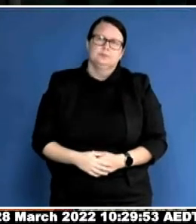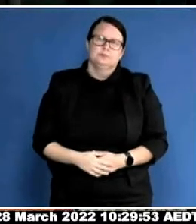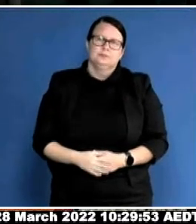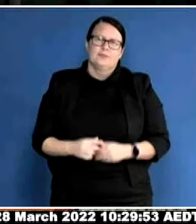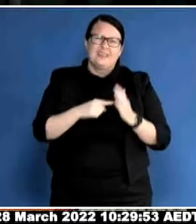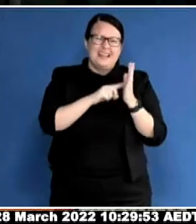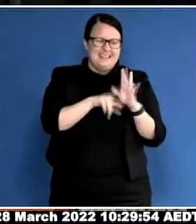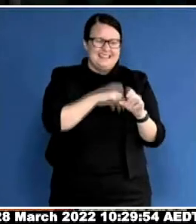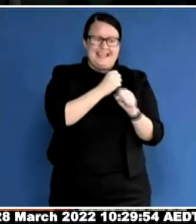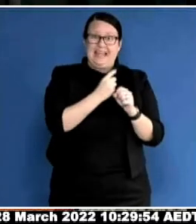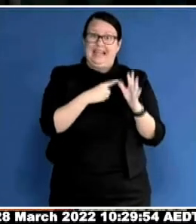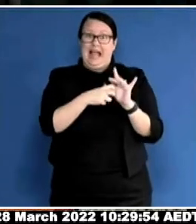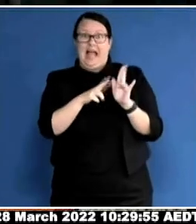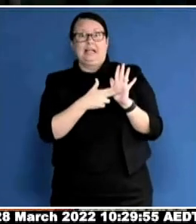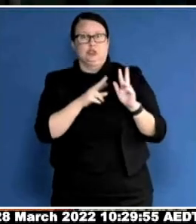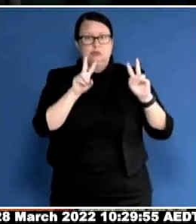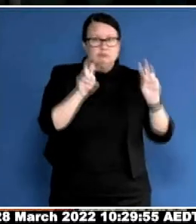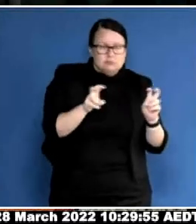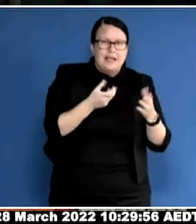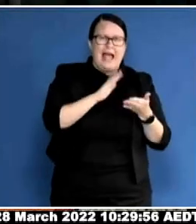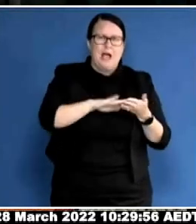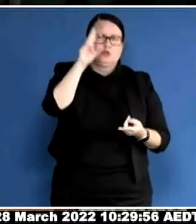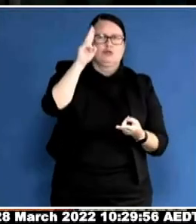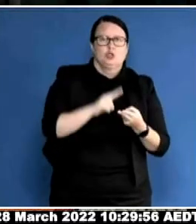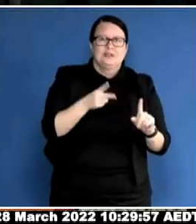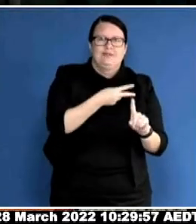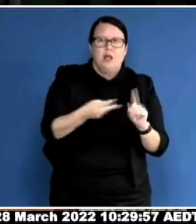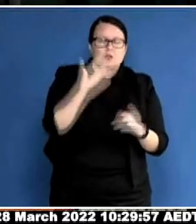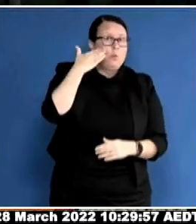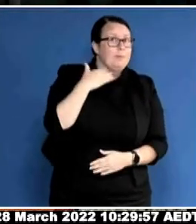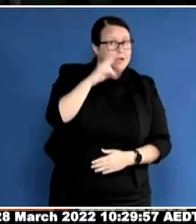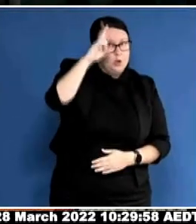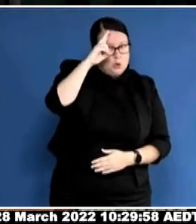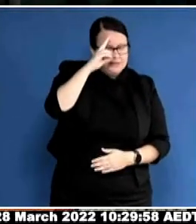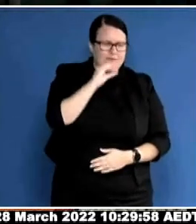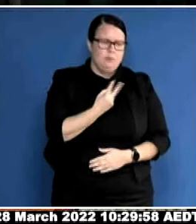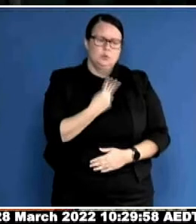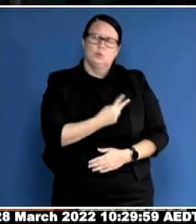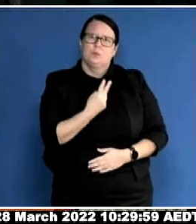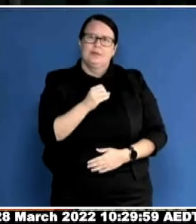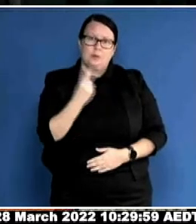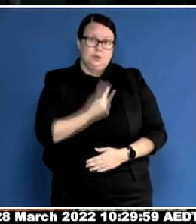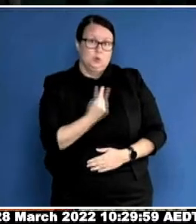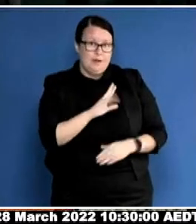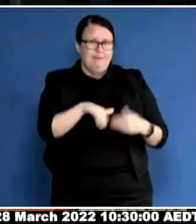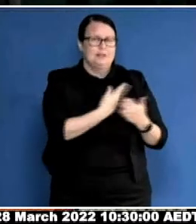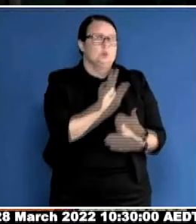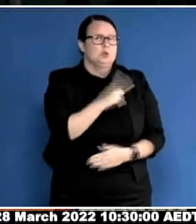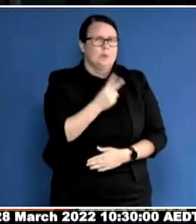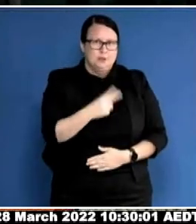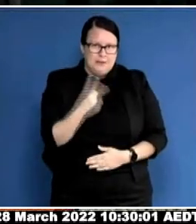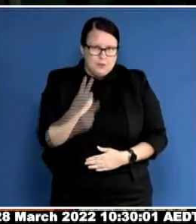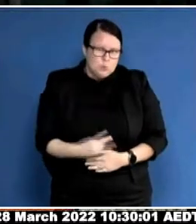Prevention Strategy to Reduce Violence Against Women and Girls, 2012 to 2022.